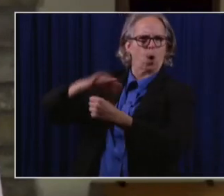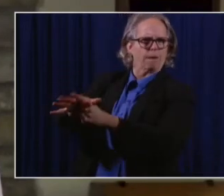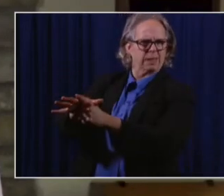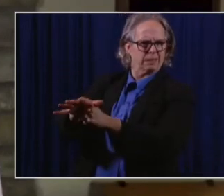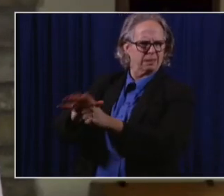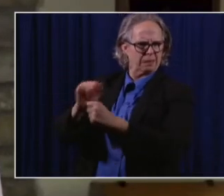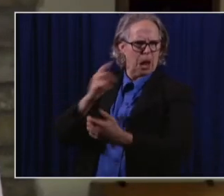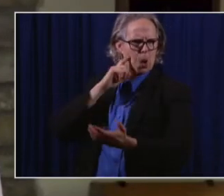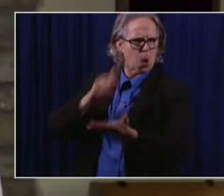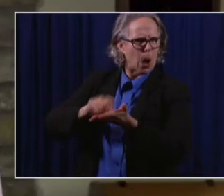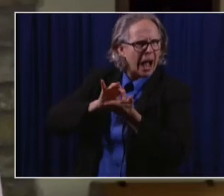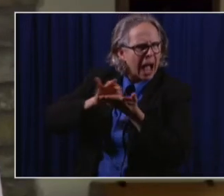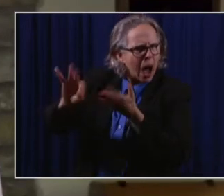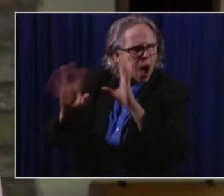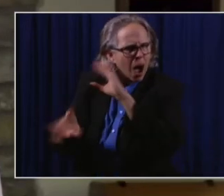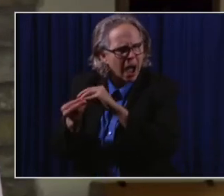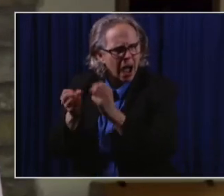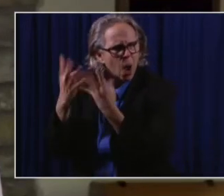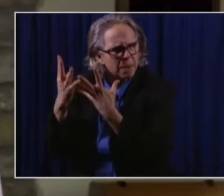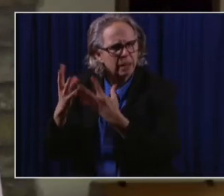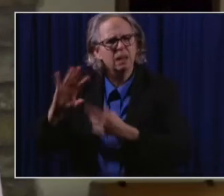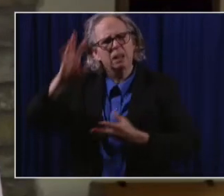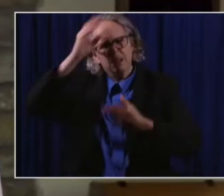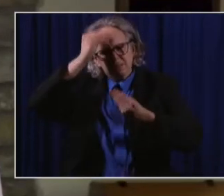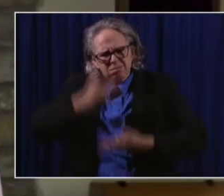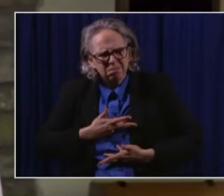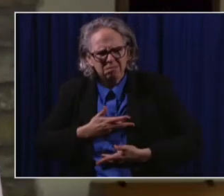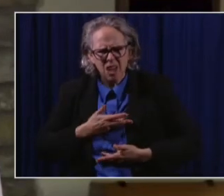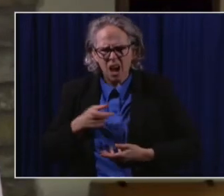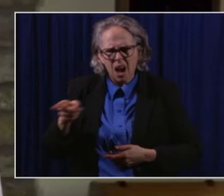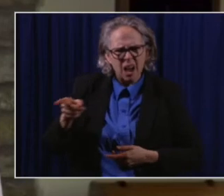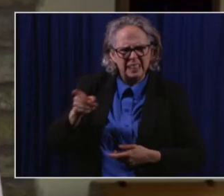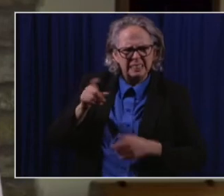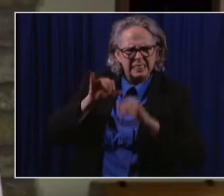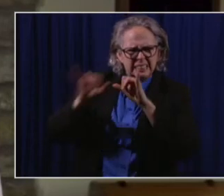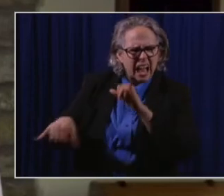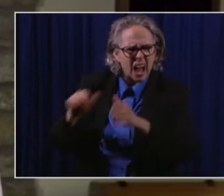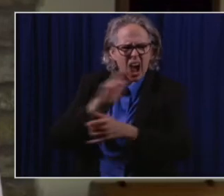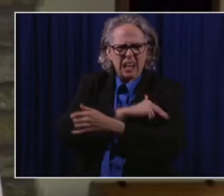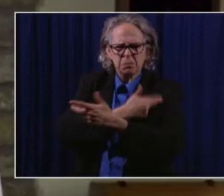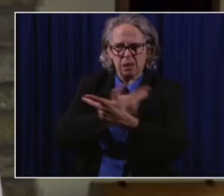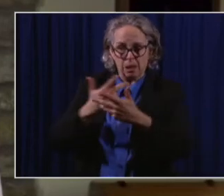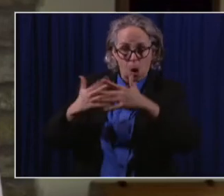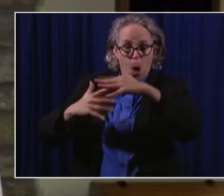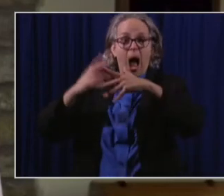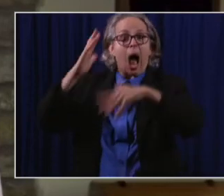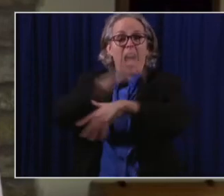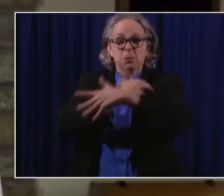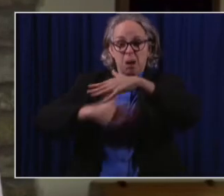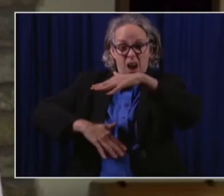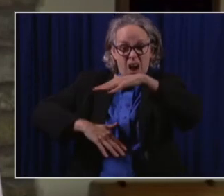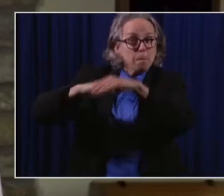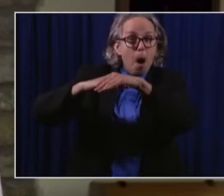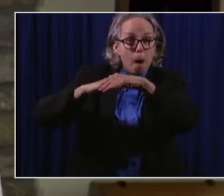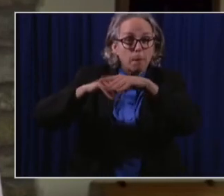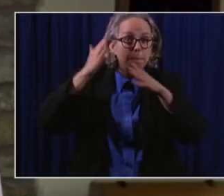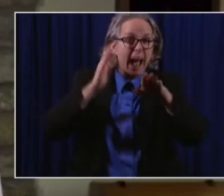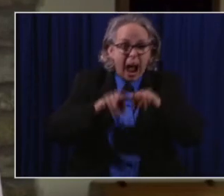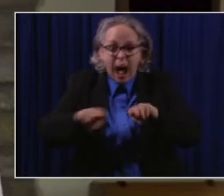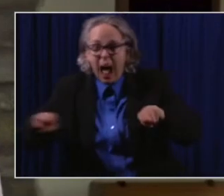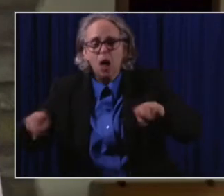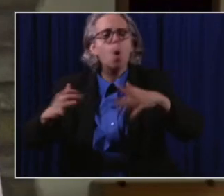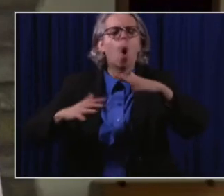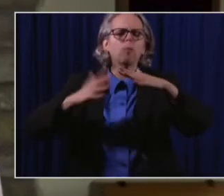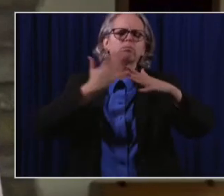This informs us of the burden on the hospital system and disease severity, and is a sign that the storm clouds are gathering.